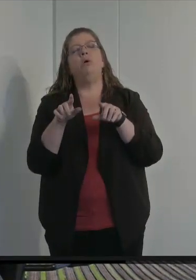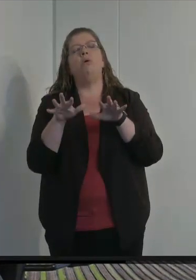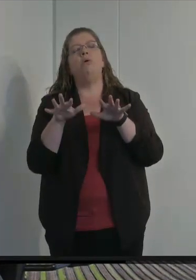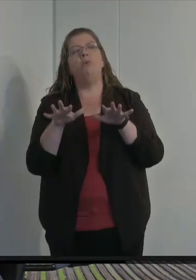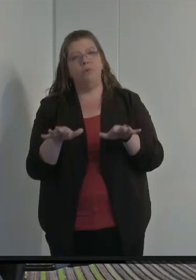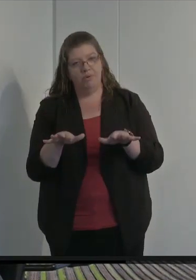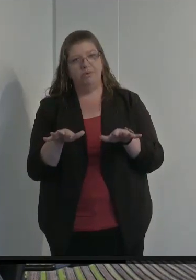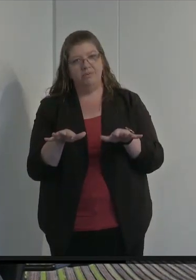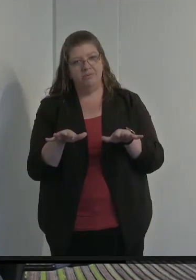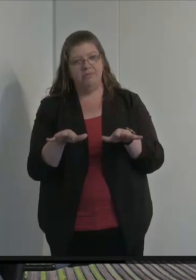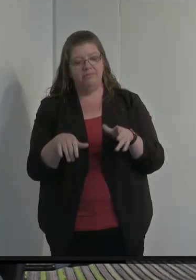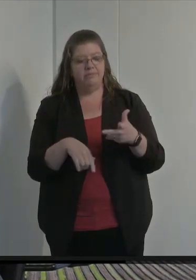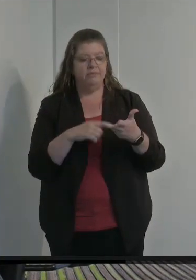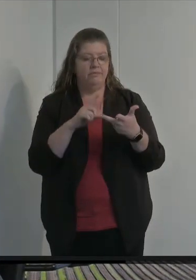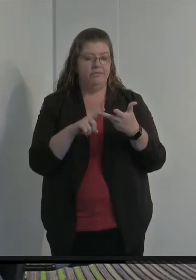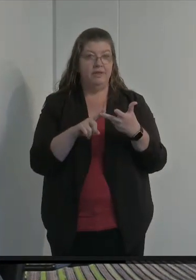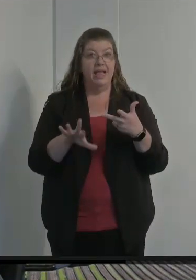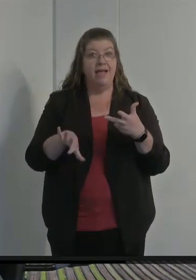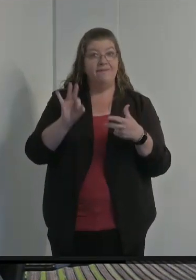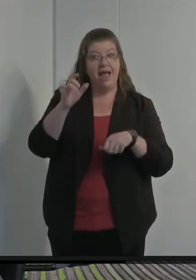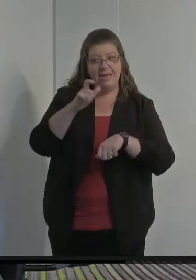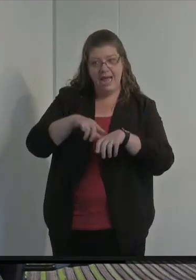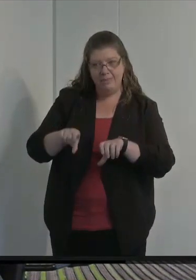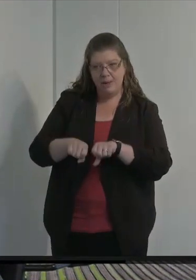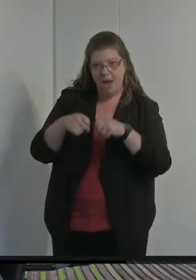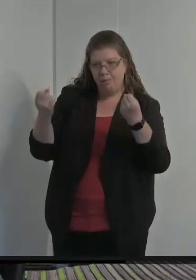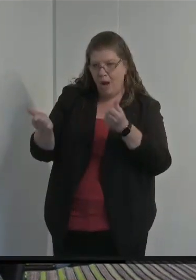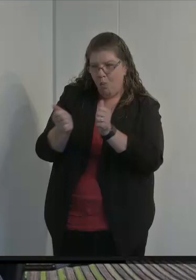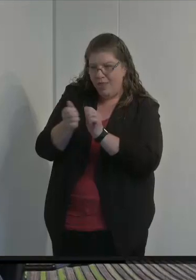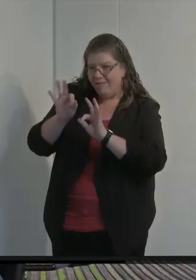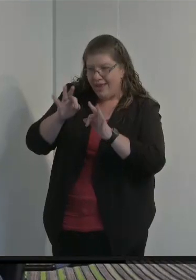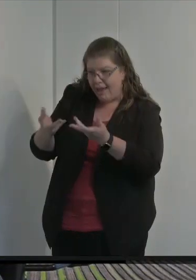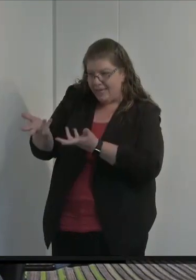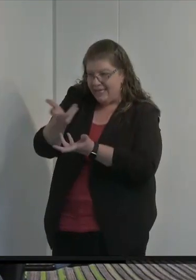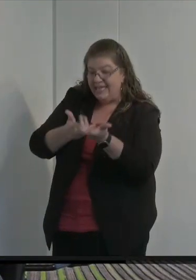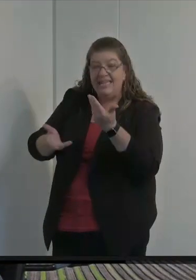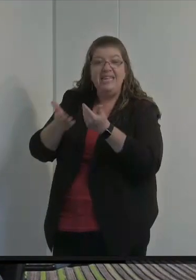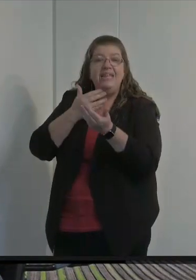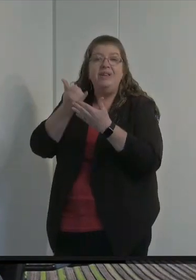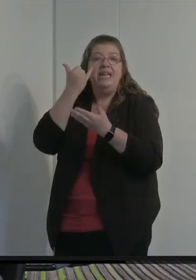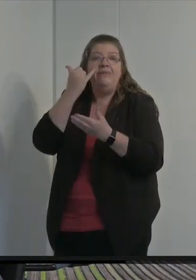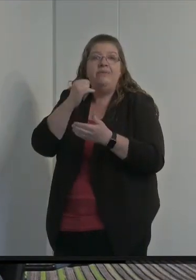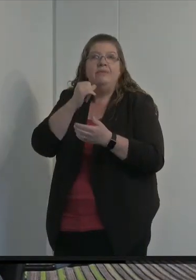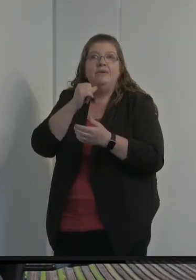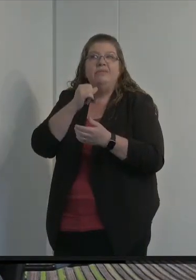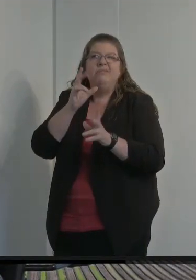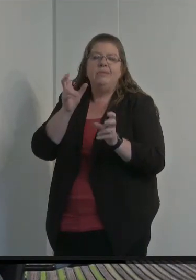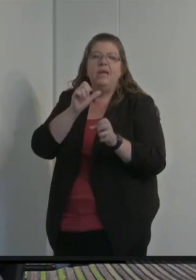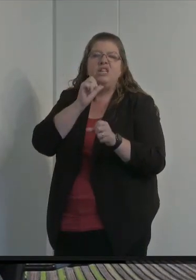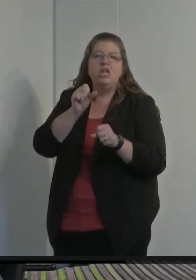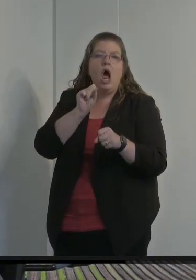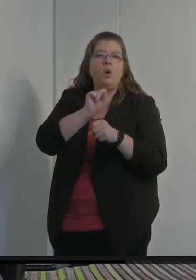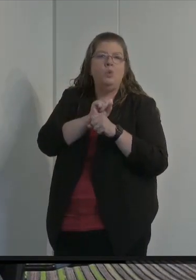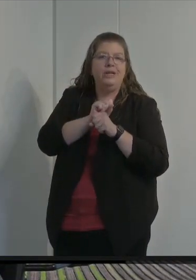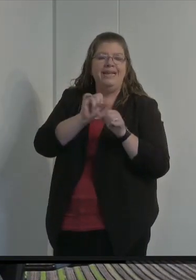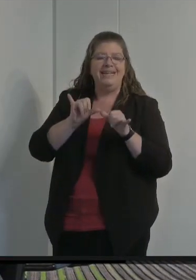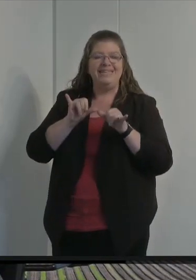Find time to take a break with family, even if it's a non-working staycation.